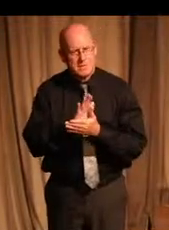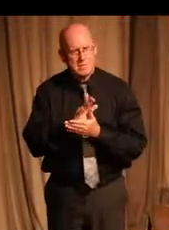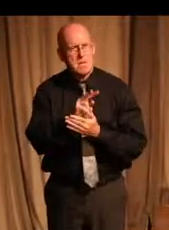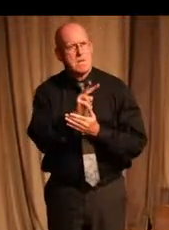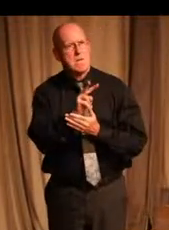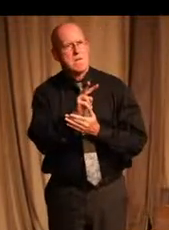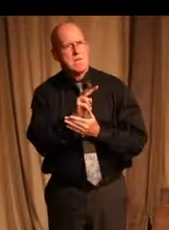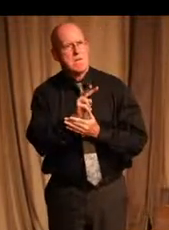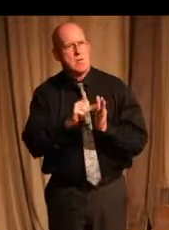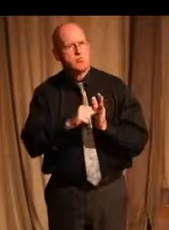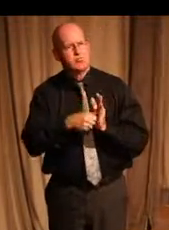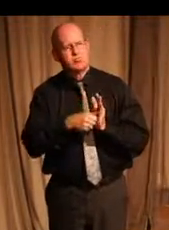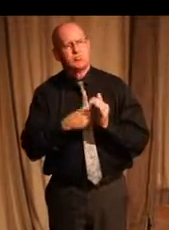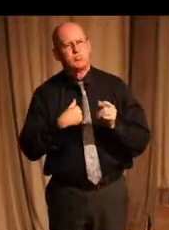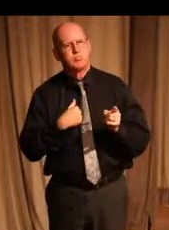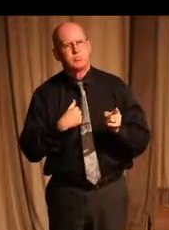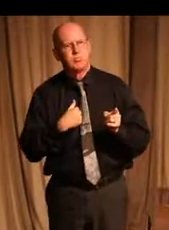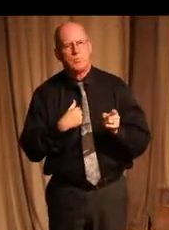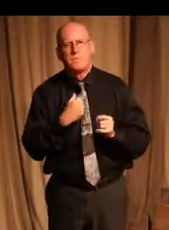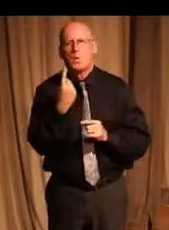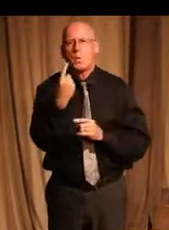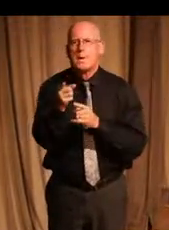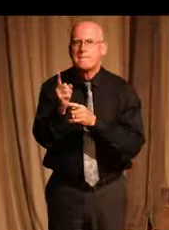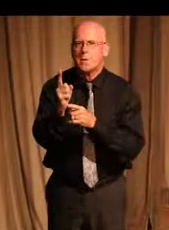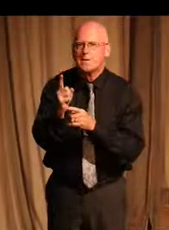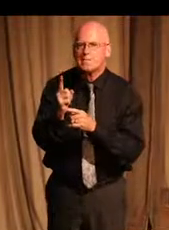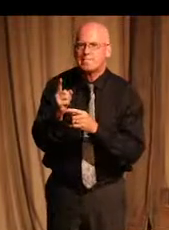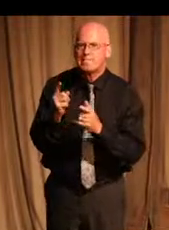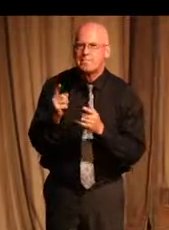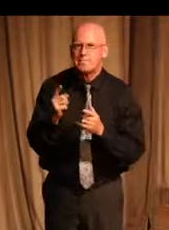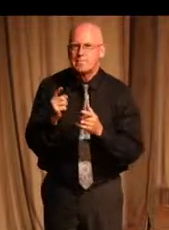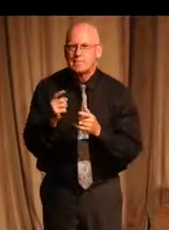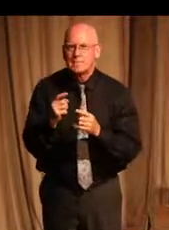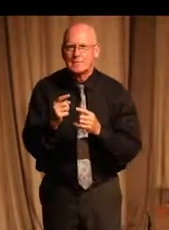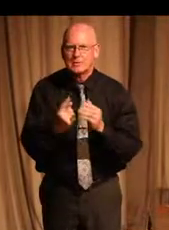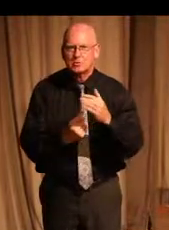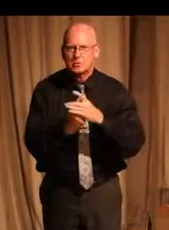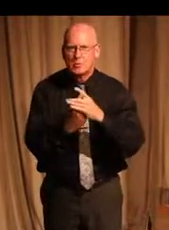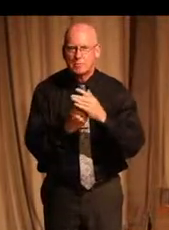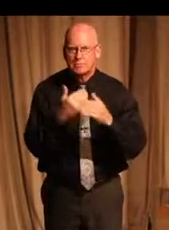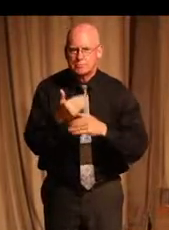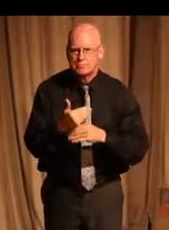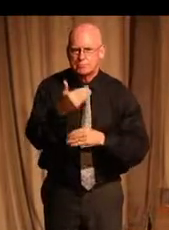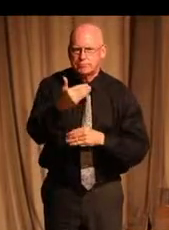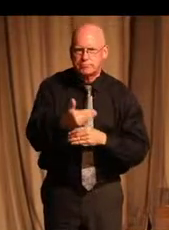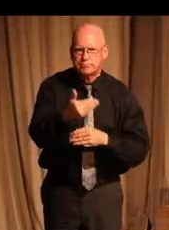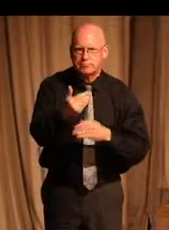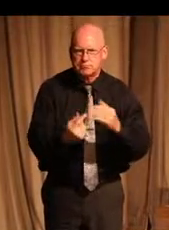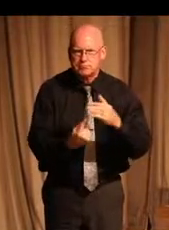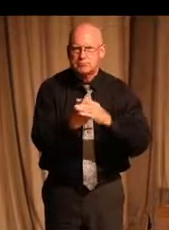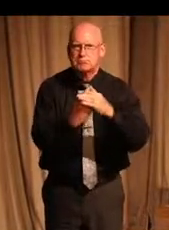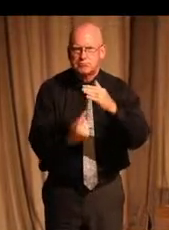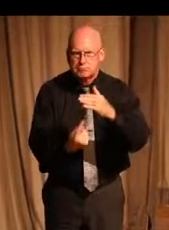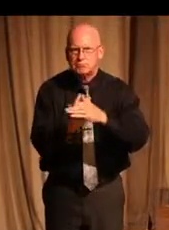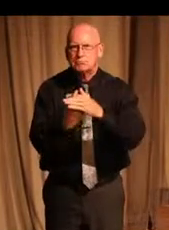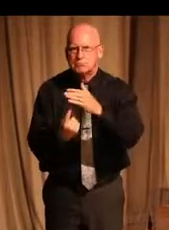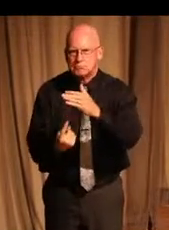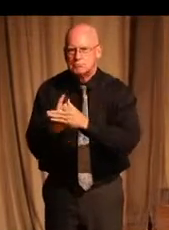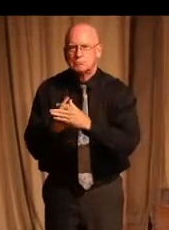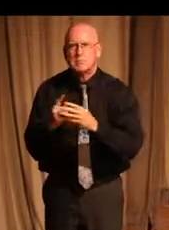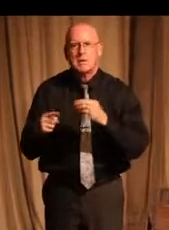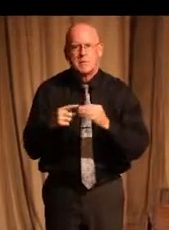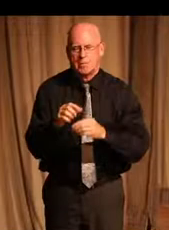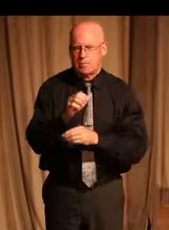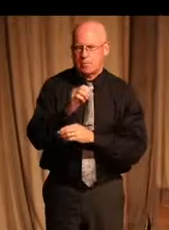a moment where, it was a moment that kept coming back about Césaire